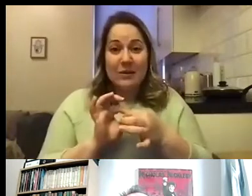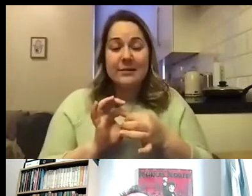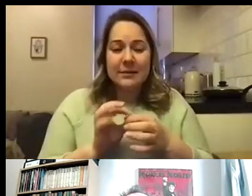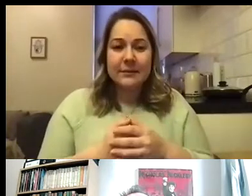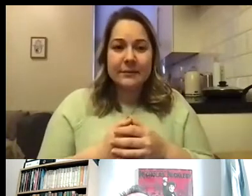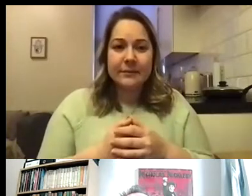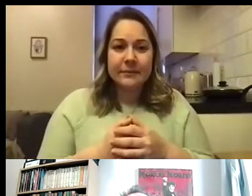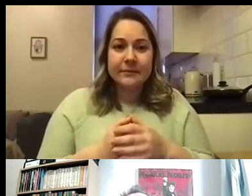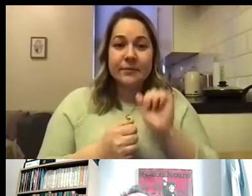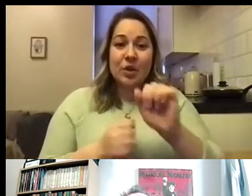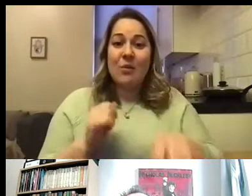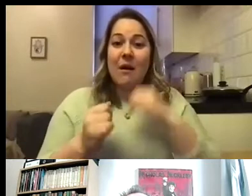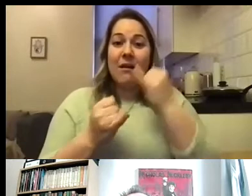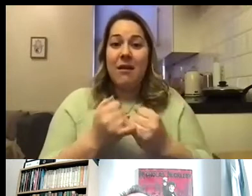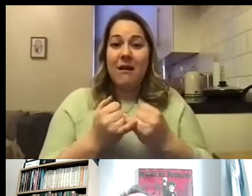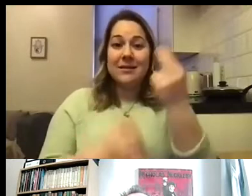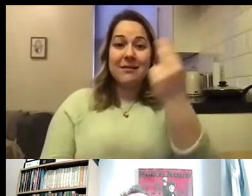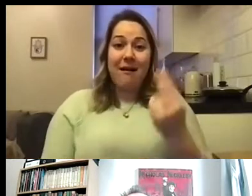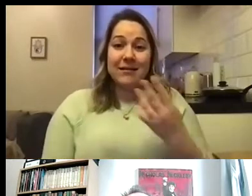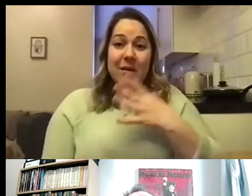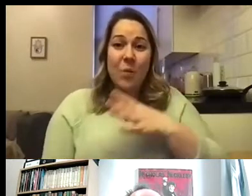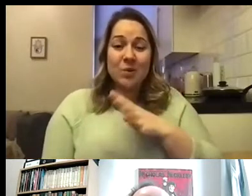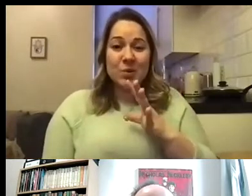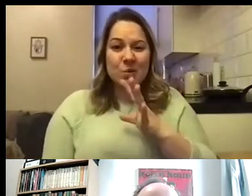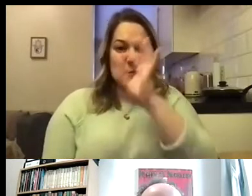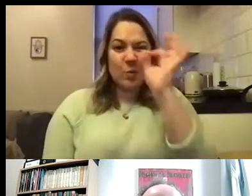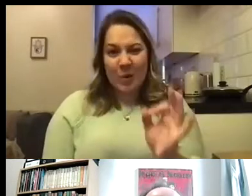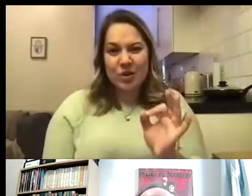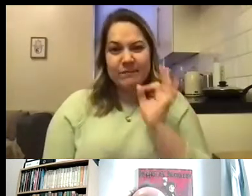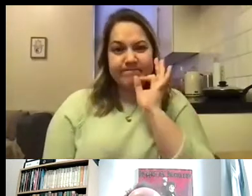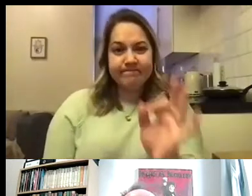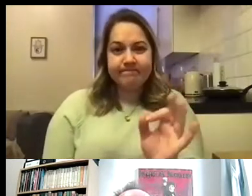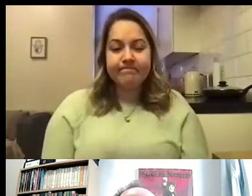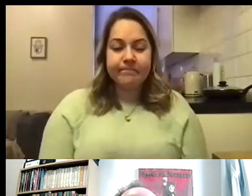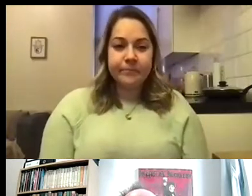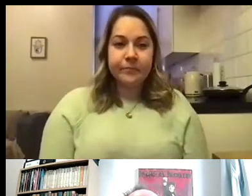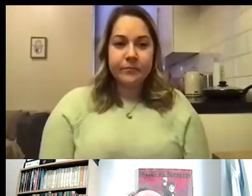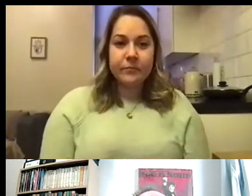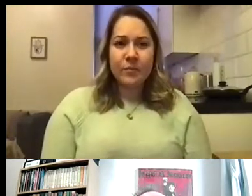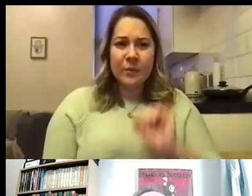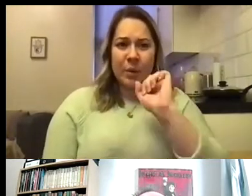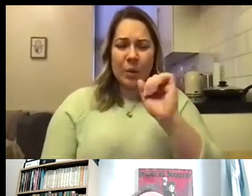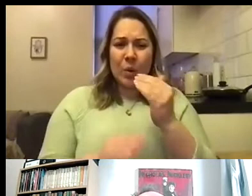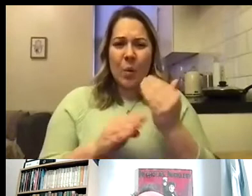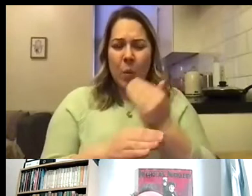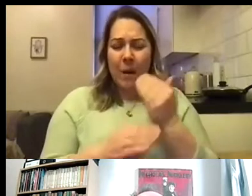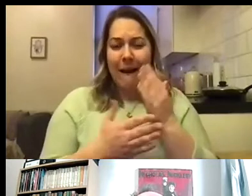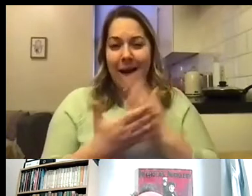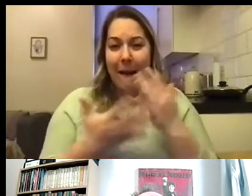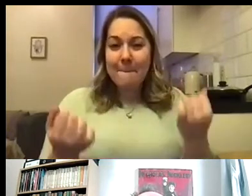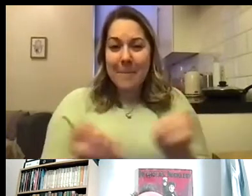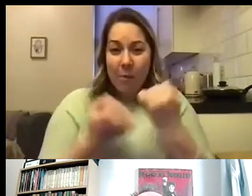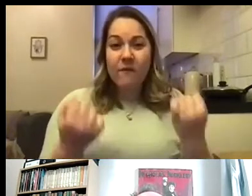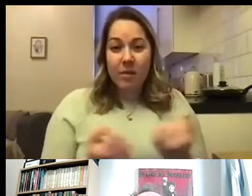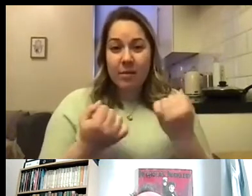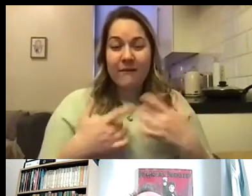you're our final artist that I wanted to come to, and your work was so incredibly powerful and moving,